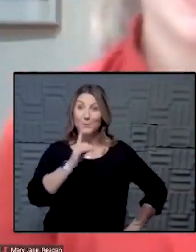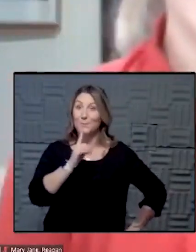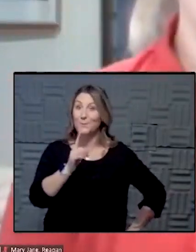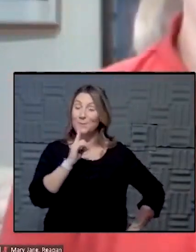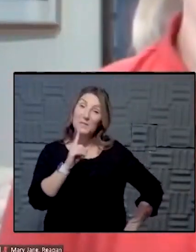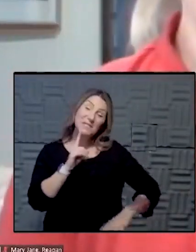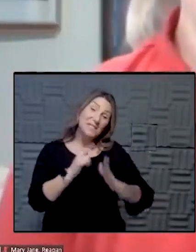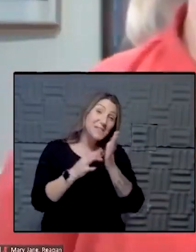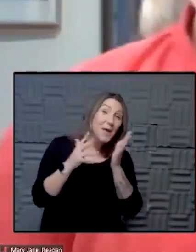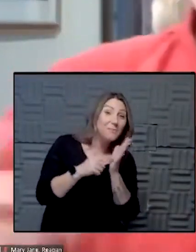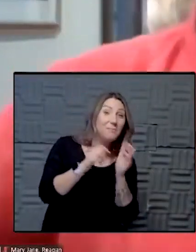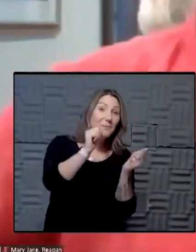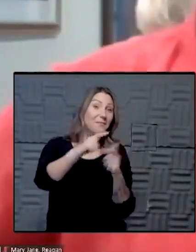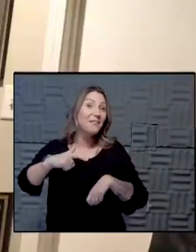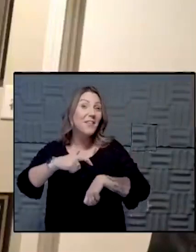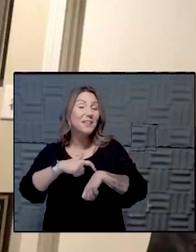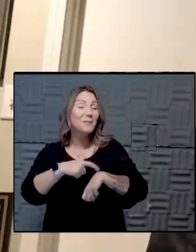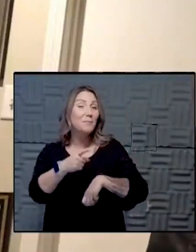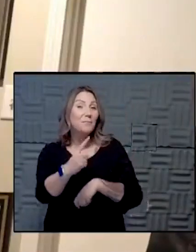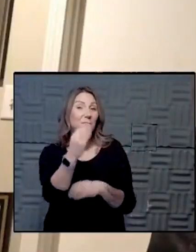all the time? What do you think?